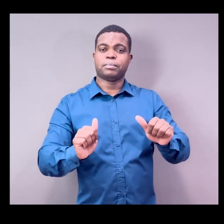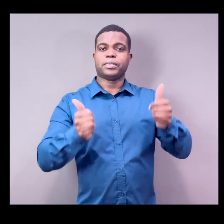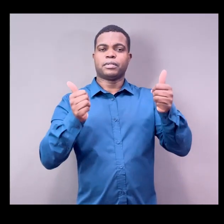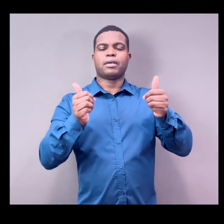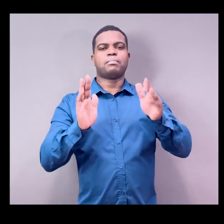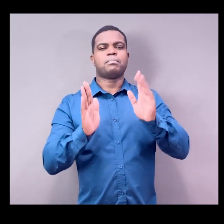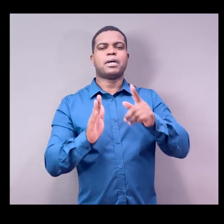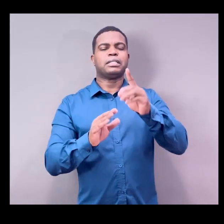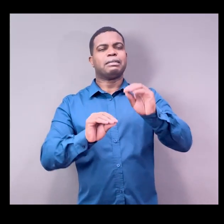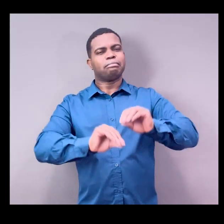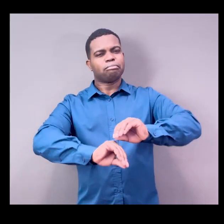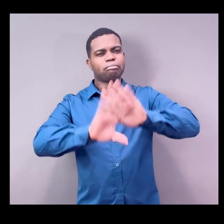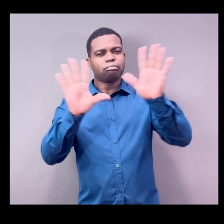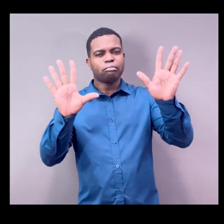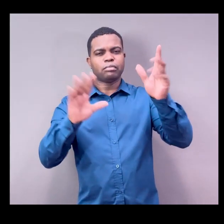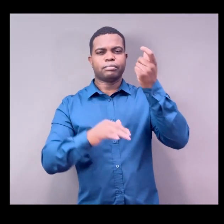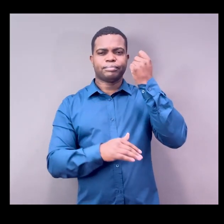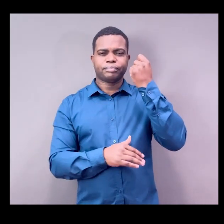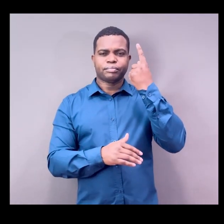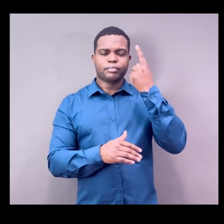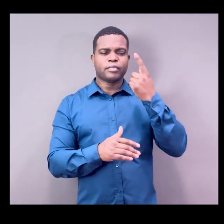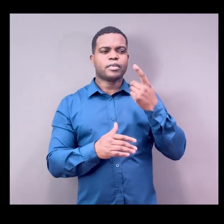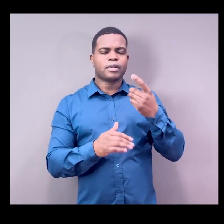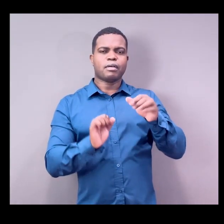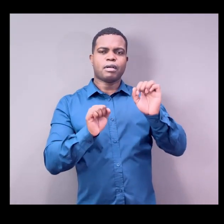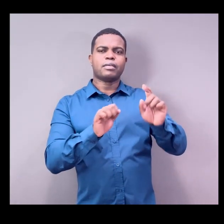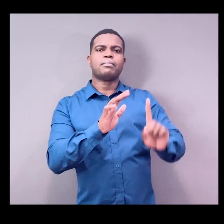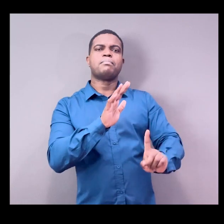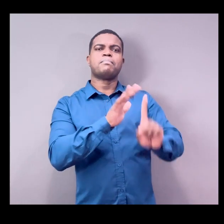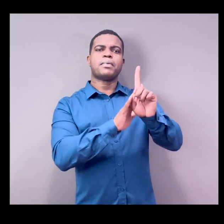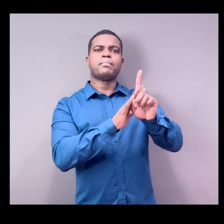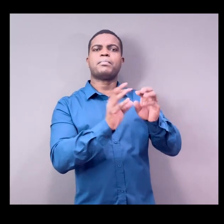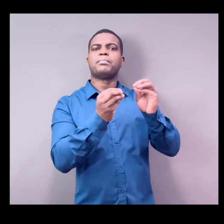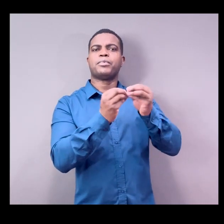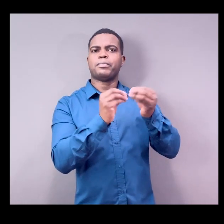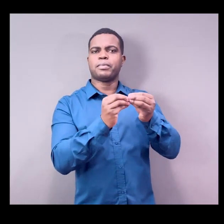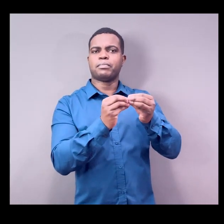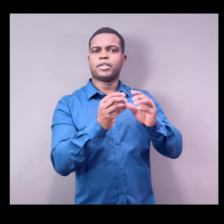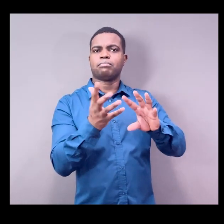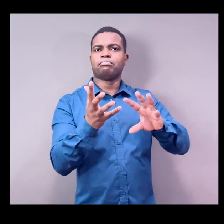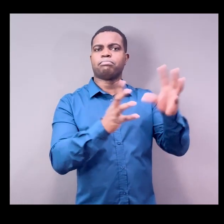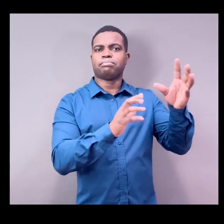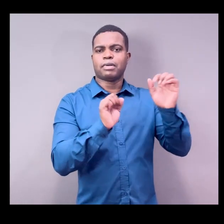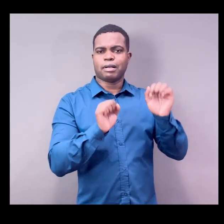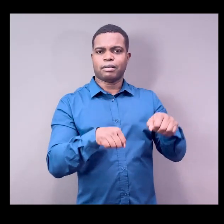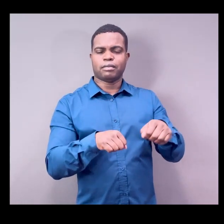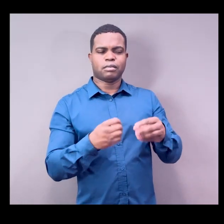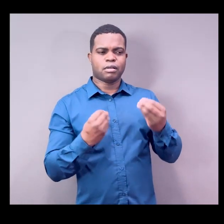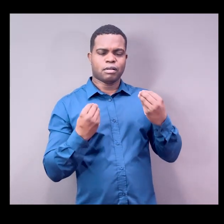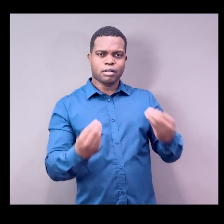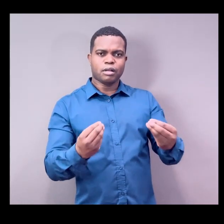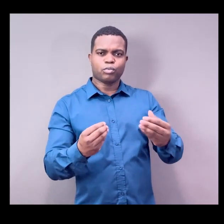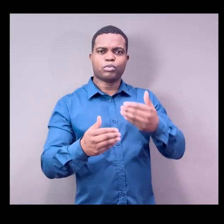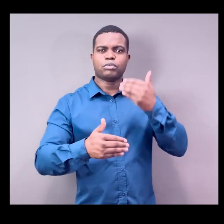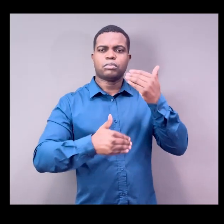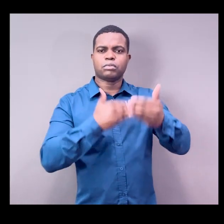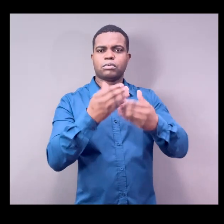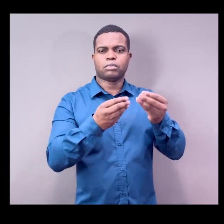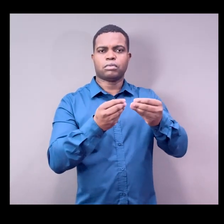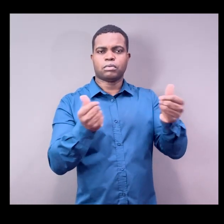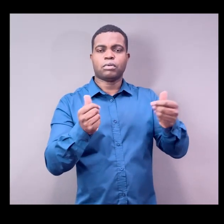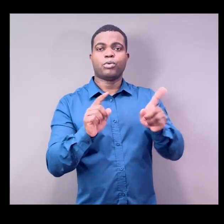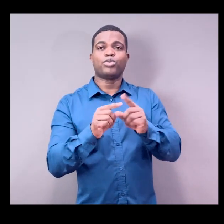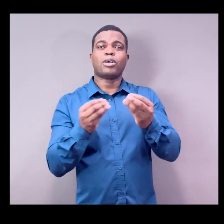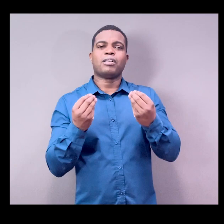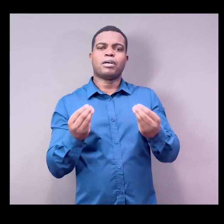initiative, you need to understand how to go about conflict